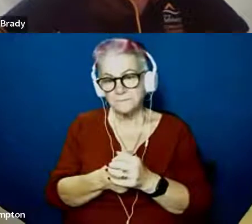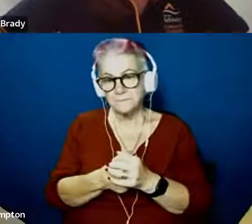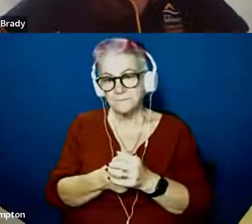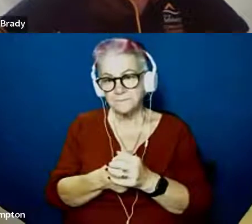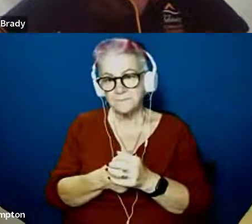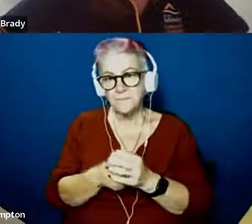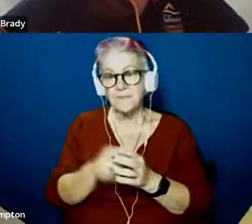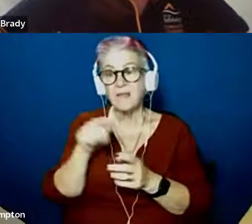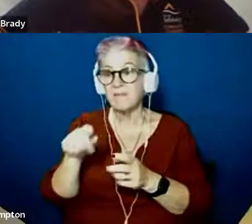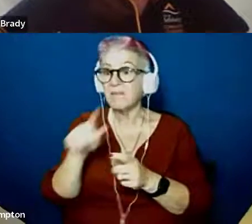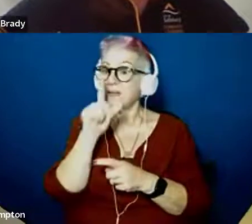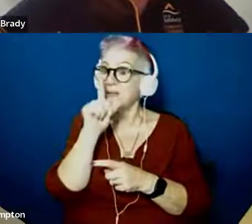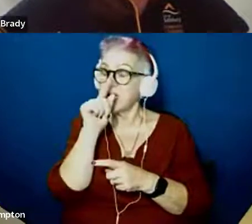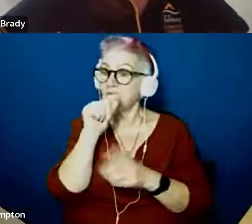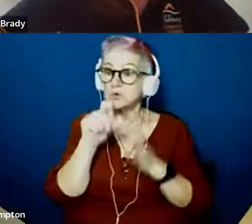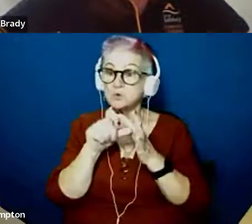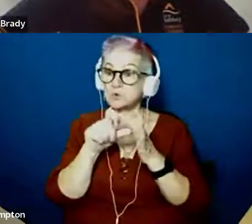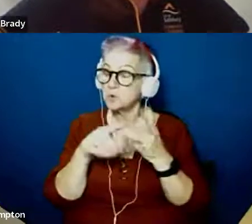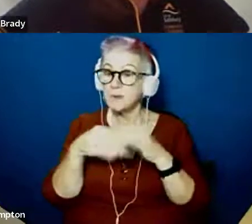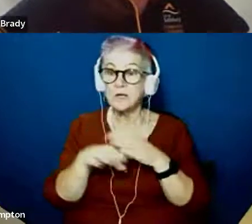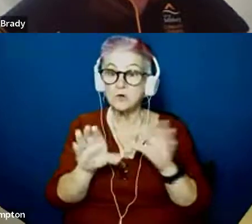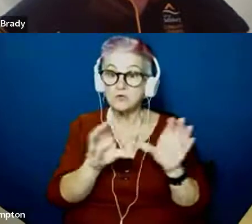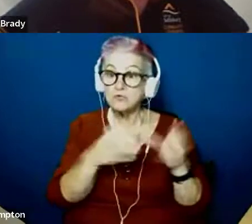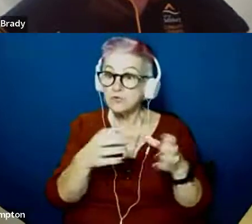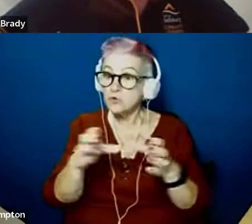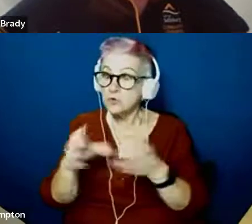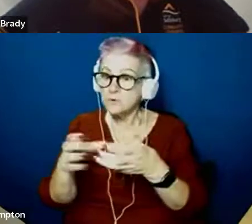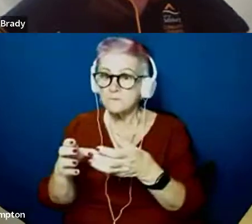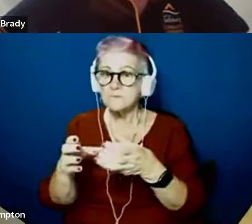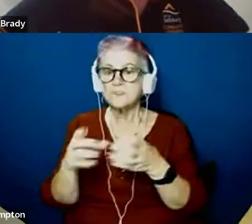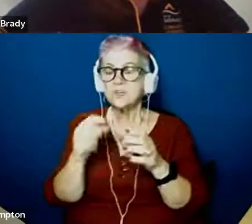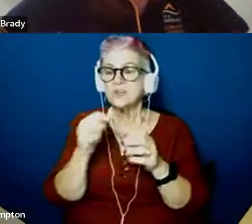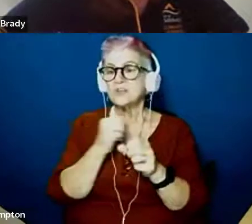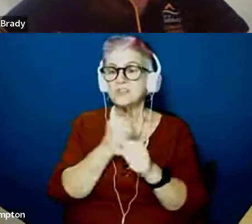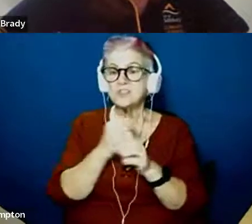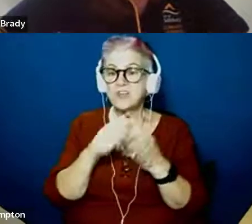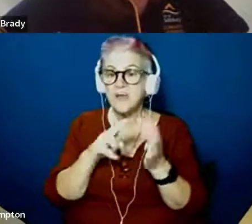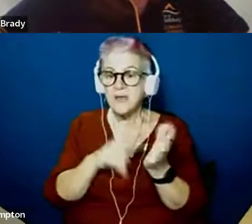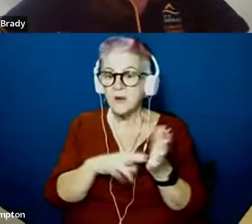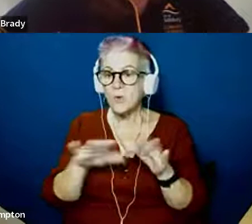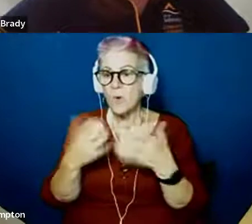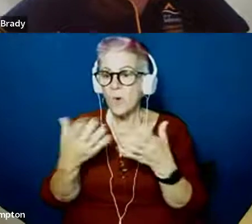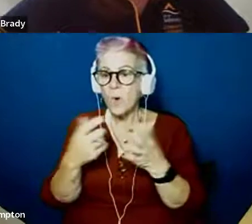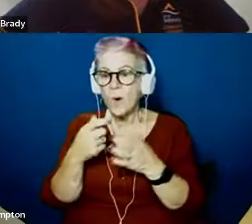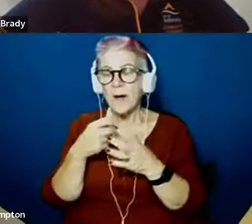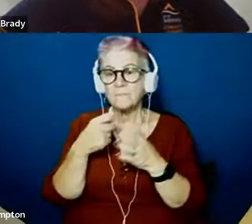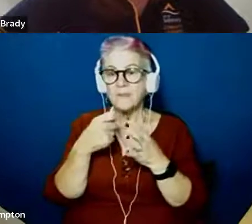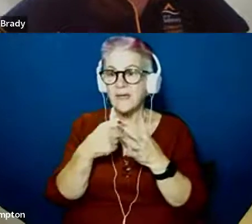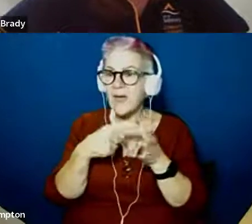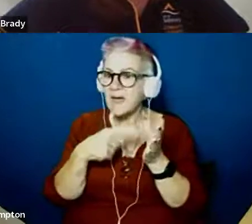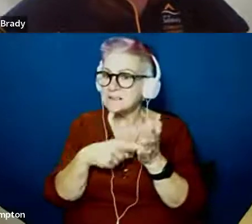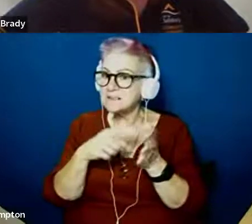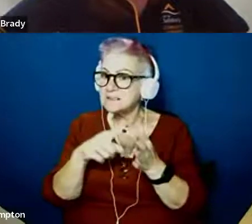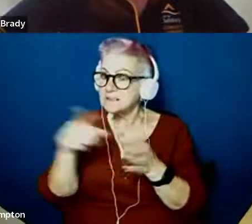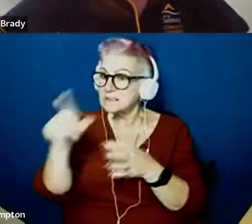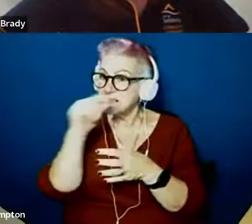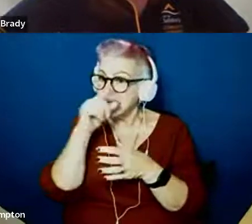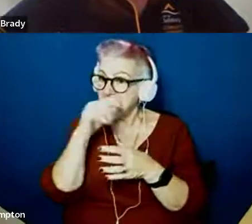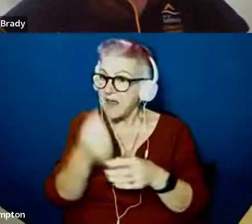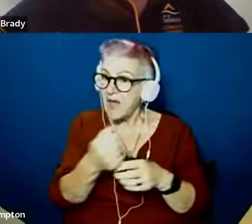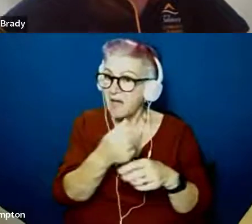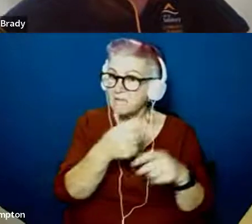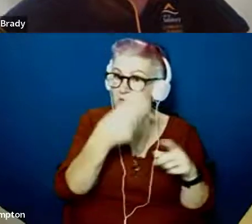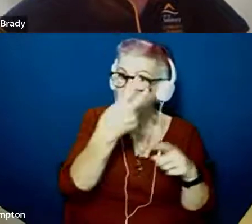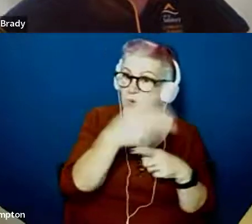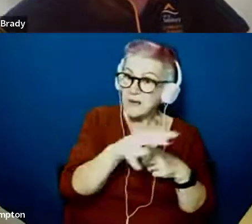And that can be done in groups. Jen or Kate, you might know, that can be done in groups of up to 10 or 20 staff at a time, I think. Is that